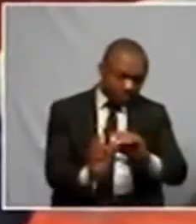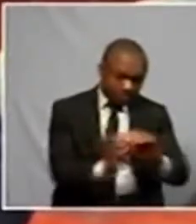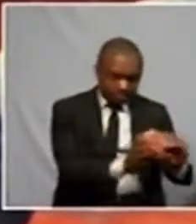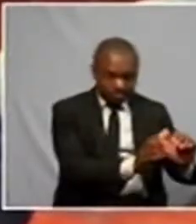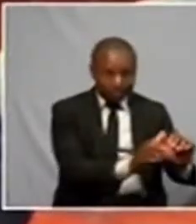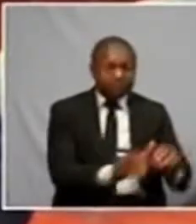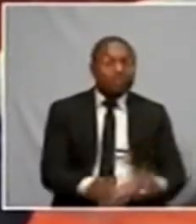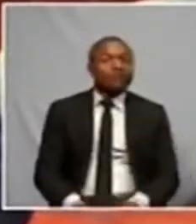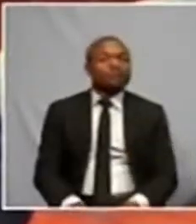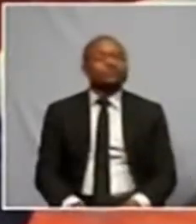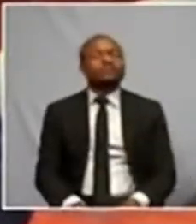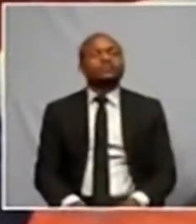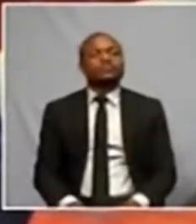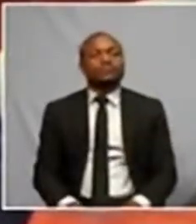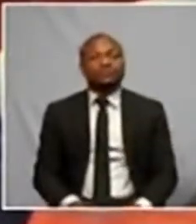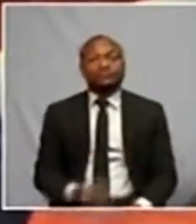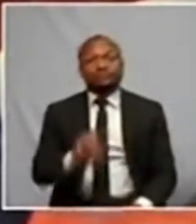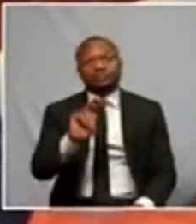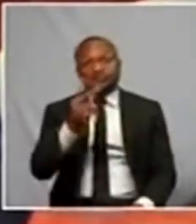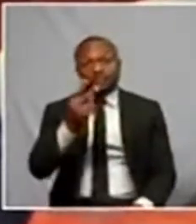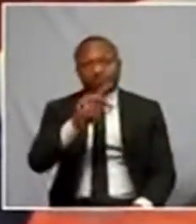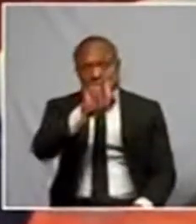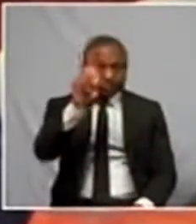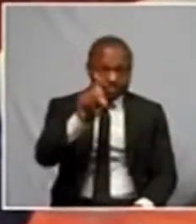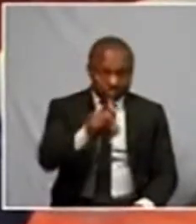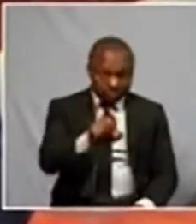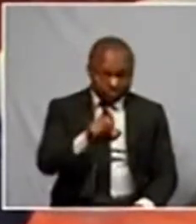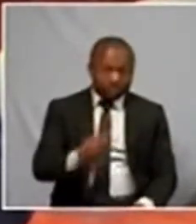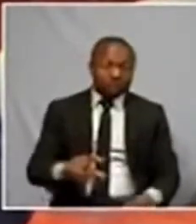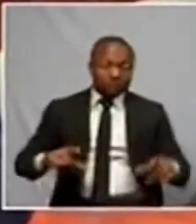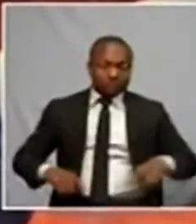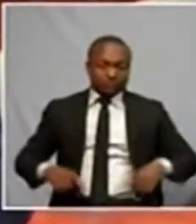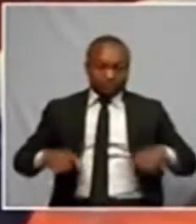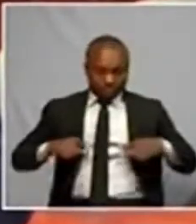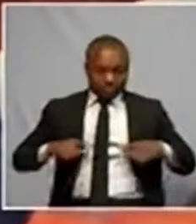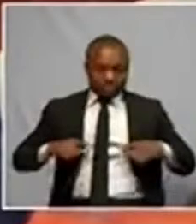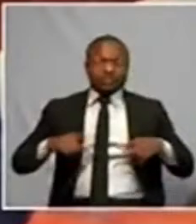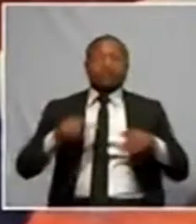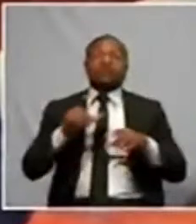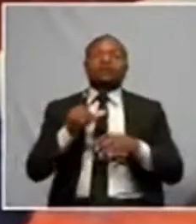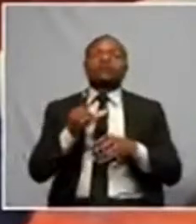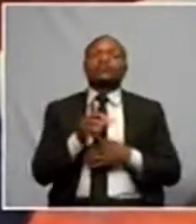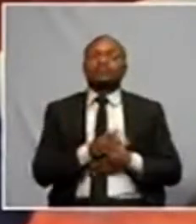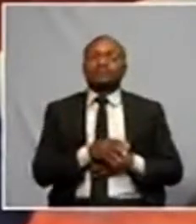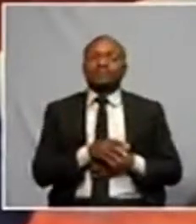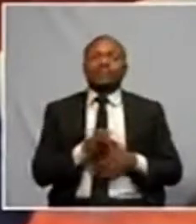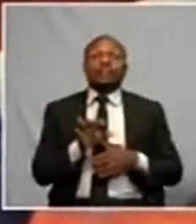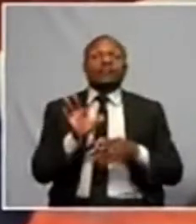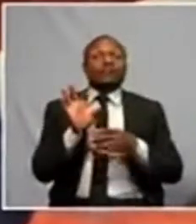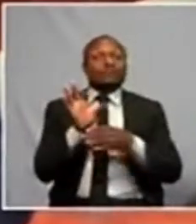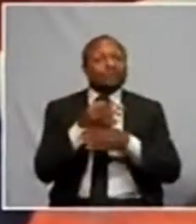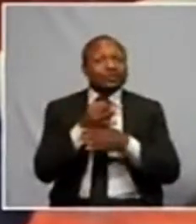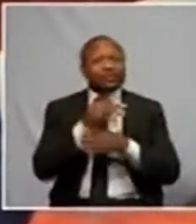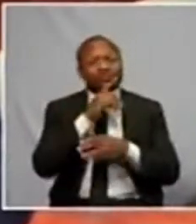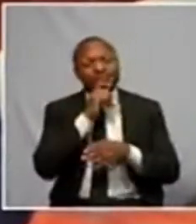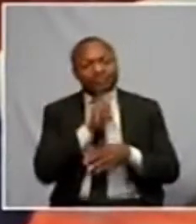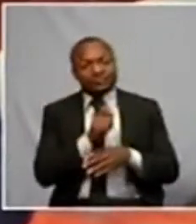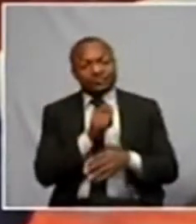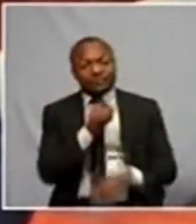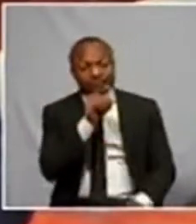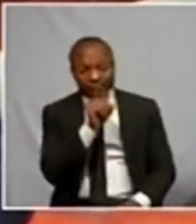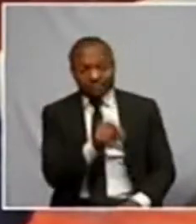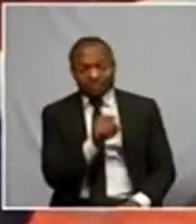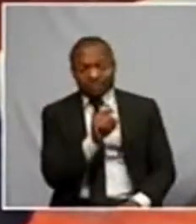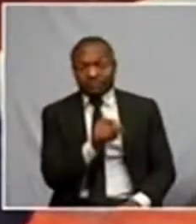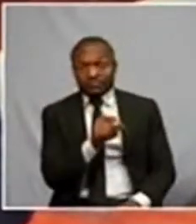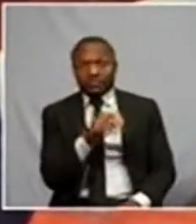issue of the lives of our fishing communities, this is where, Chair, now